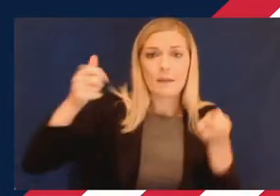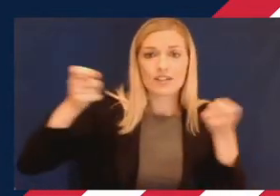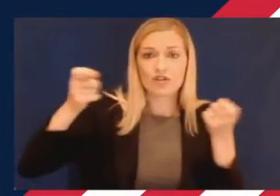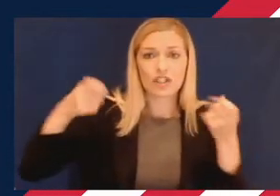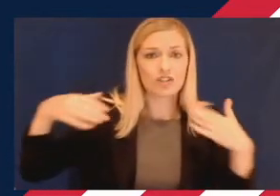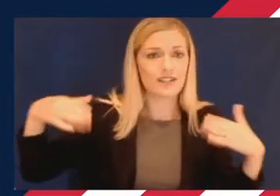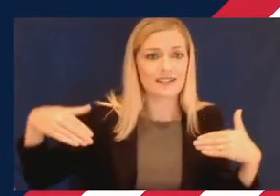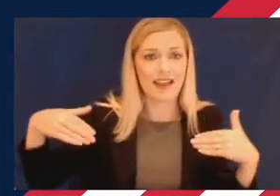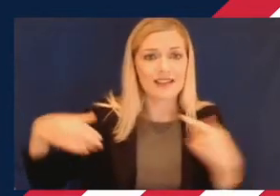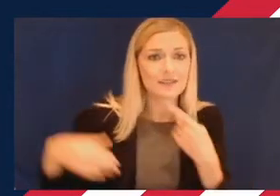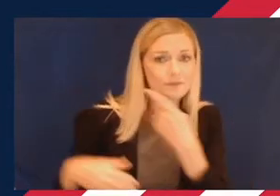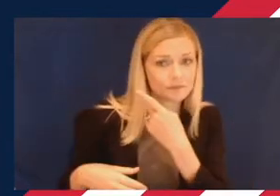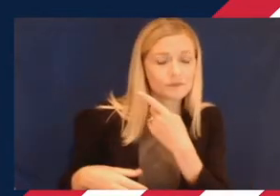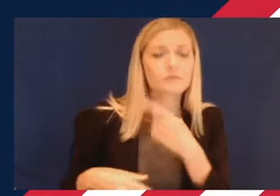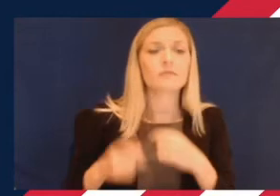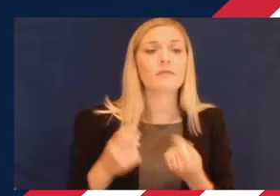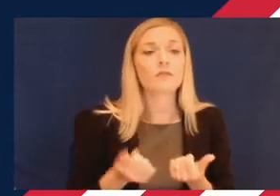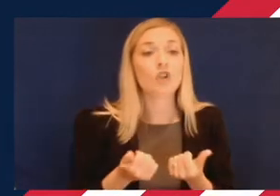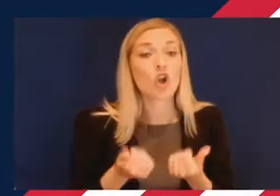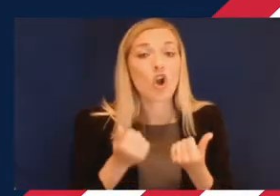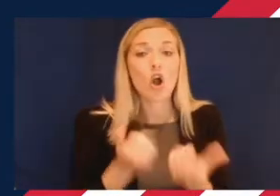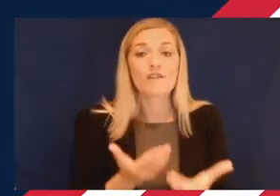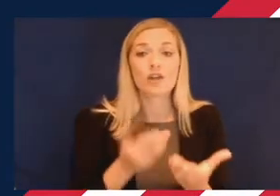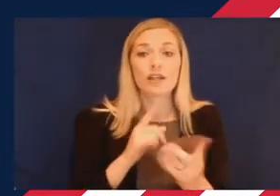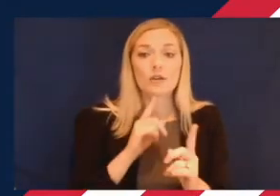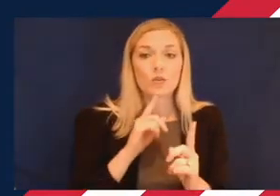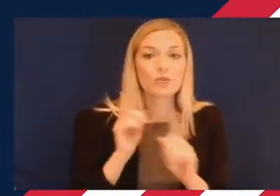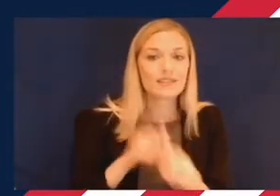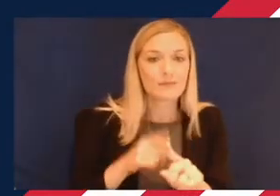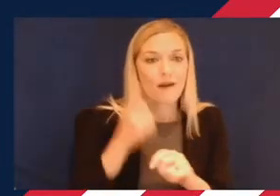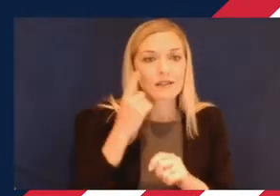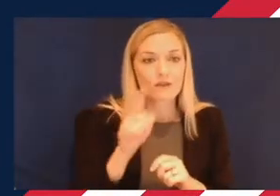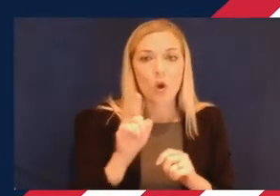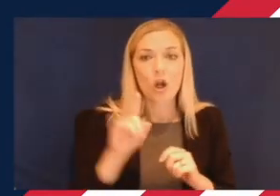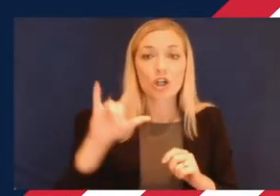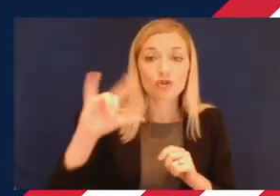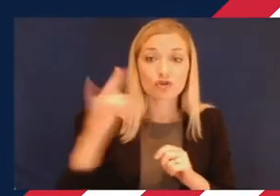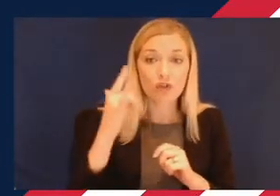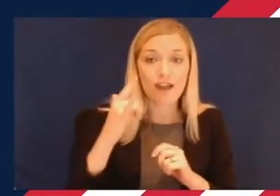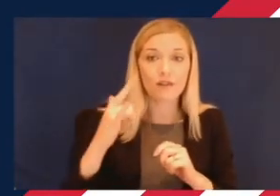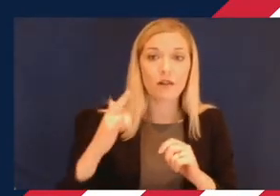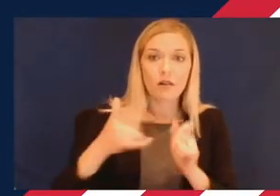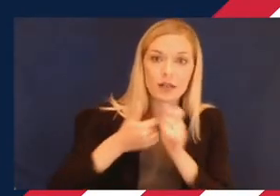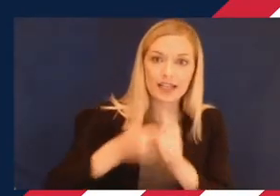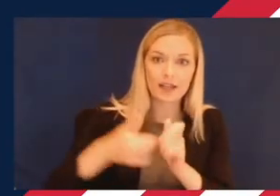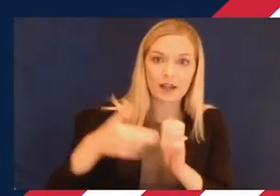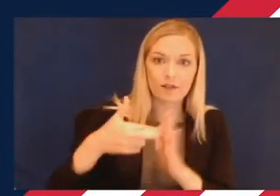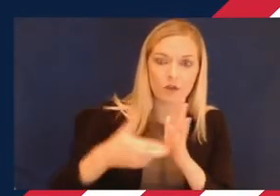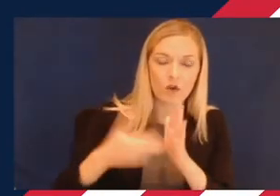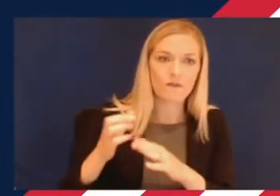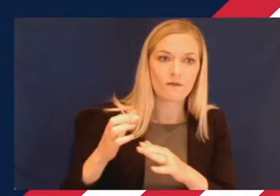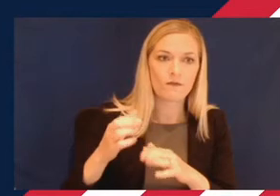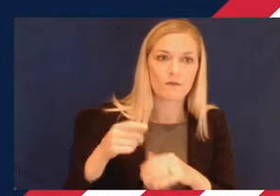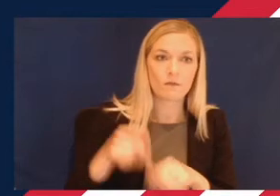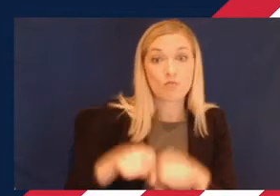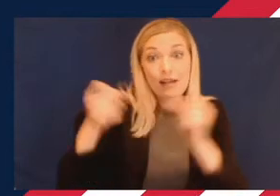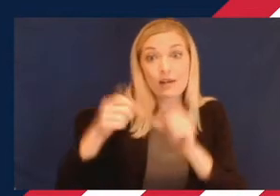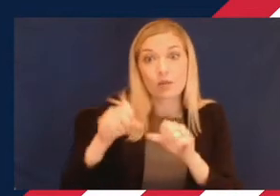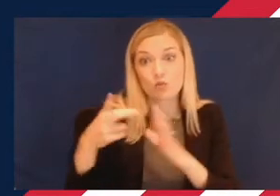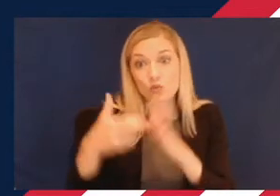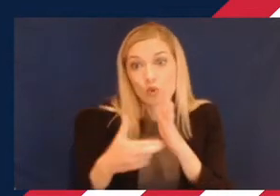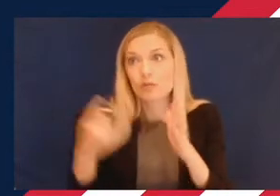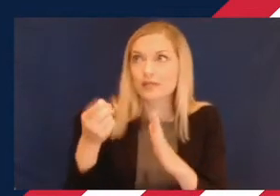guidance for response, for travel enforcement, and we need to have a federal government that is embracing global